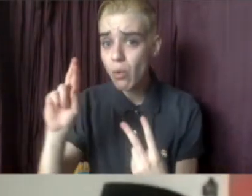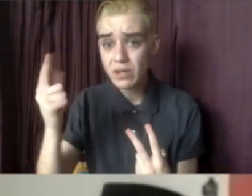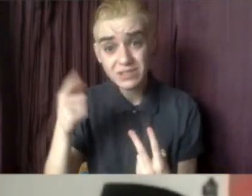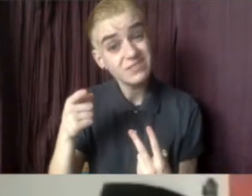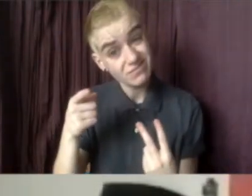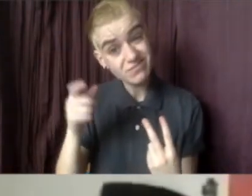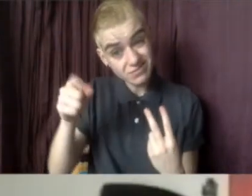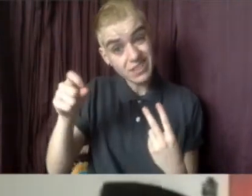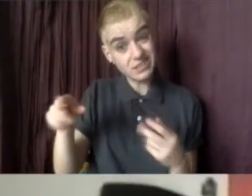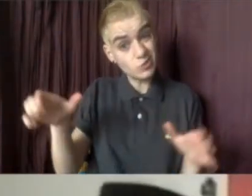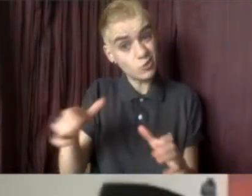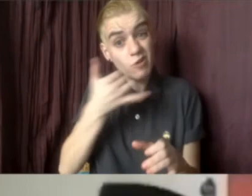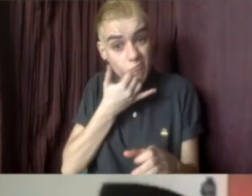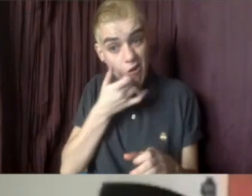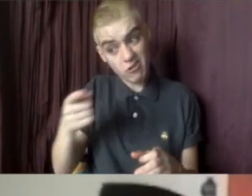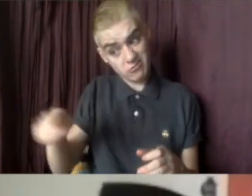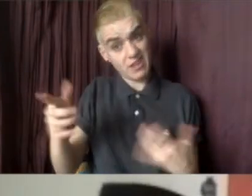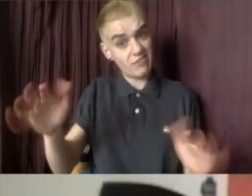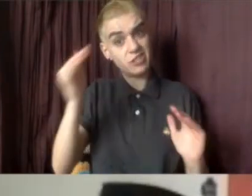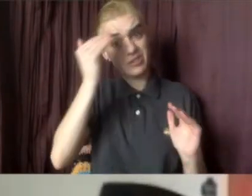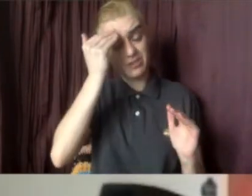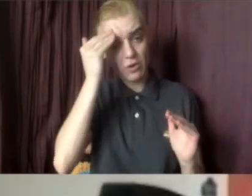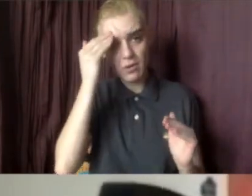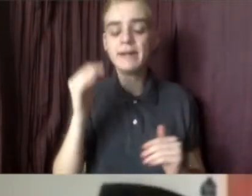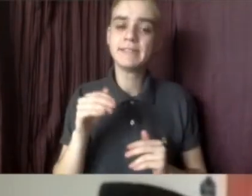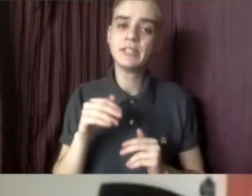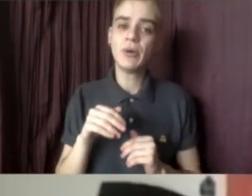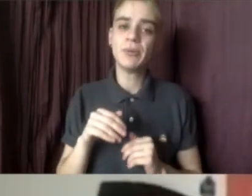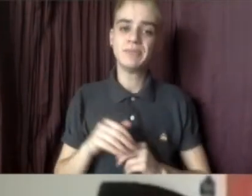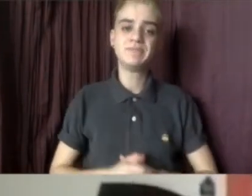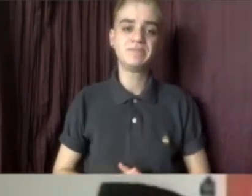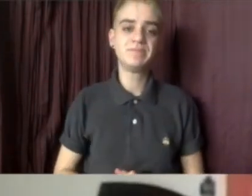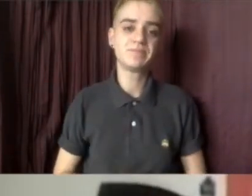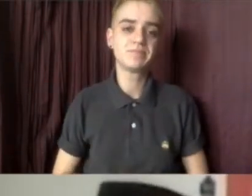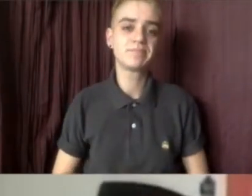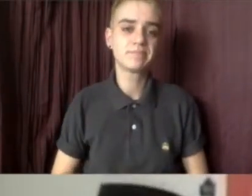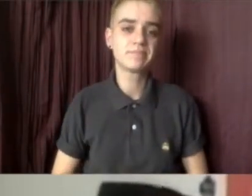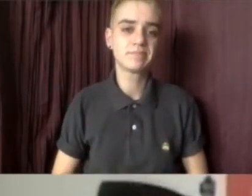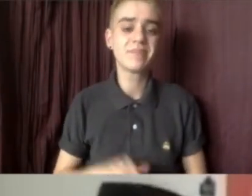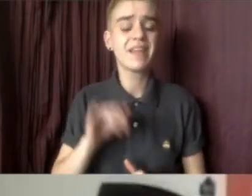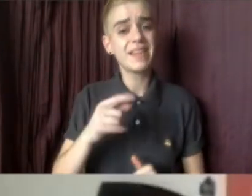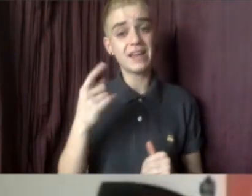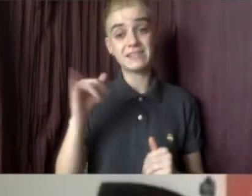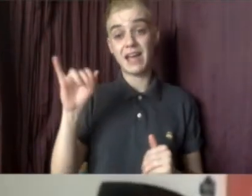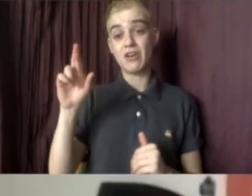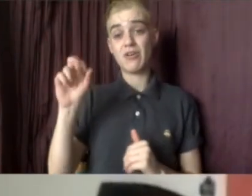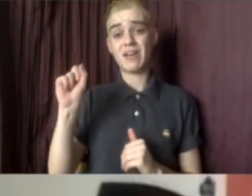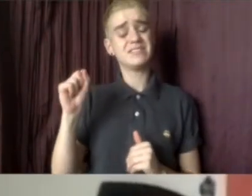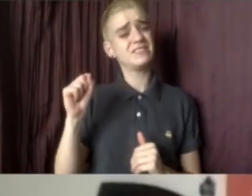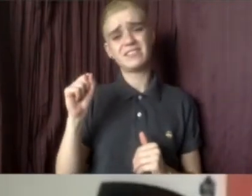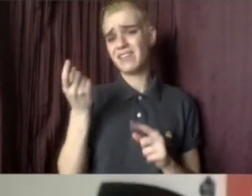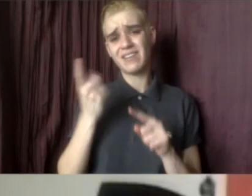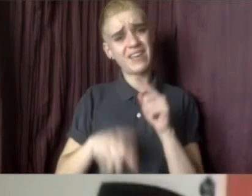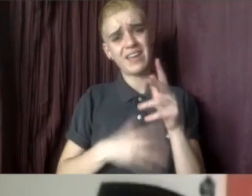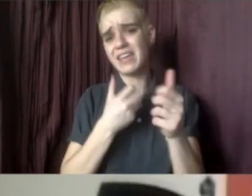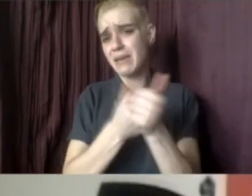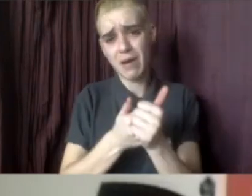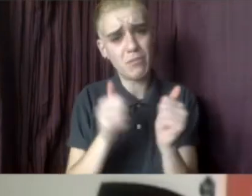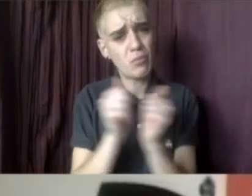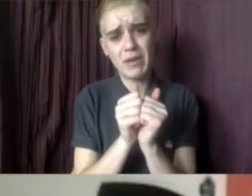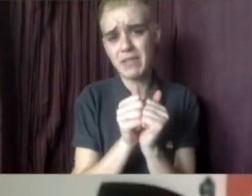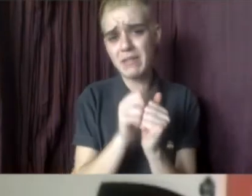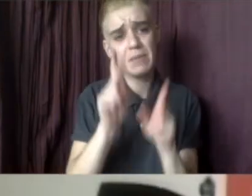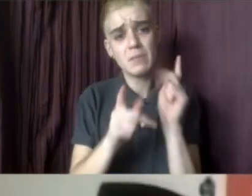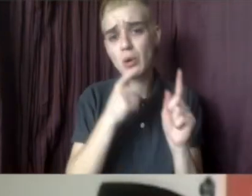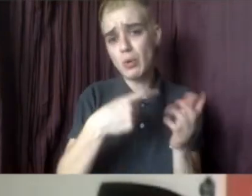$1,400 checks out. They're not worried about y'all right now. So that's another thing. Do not be concerned. That should not be your concern. Your concern